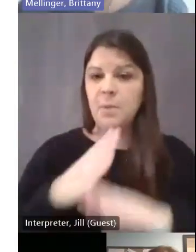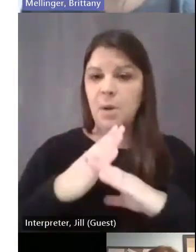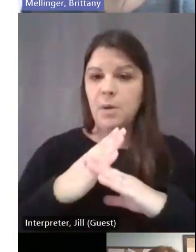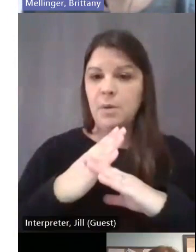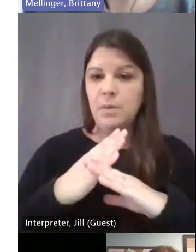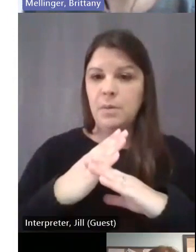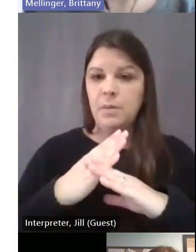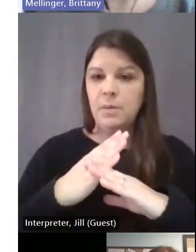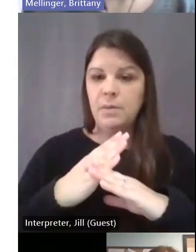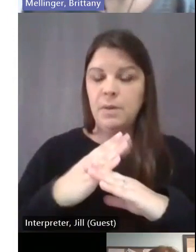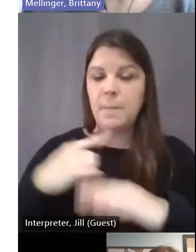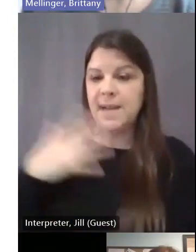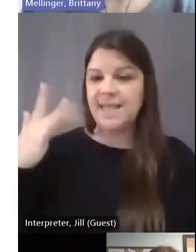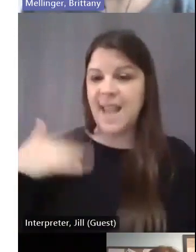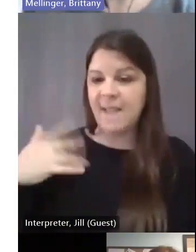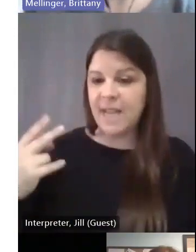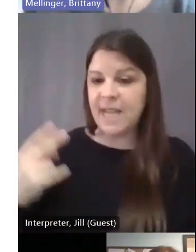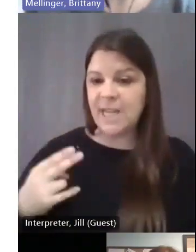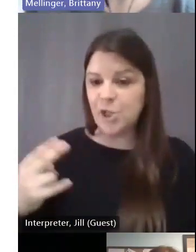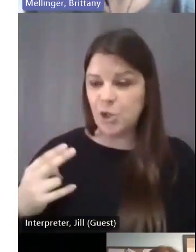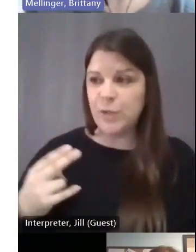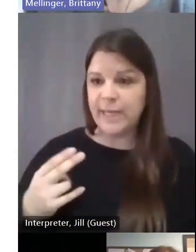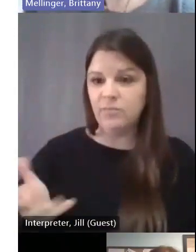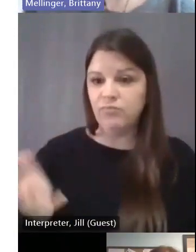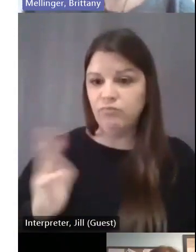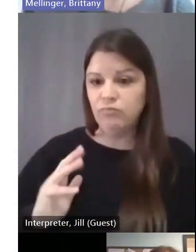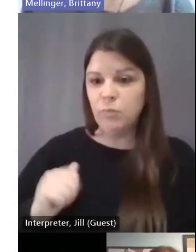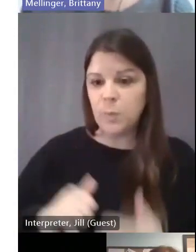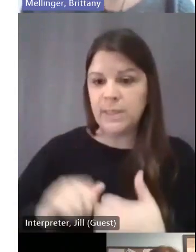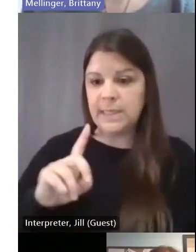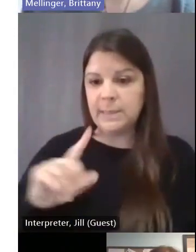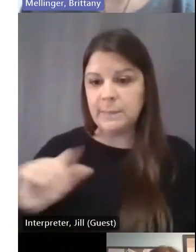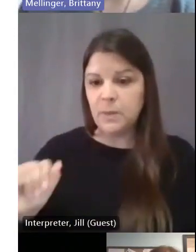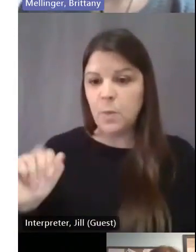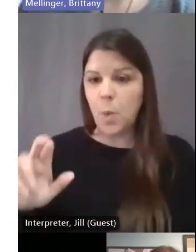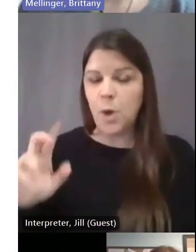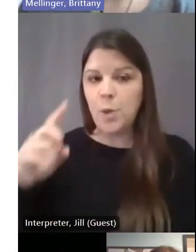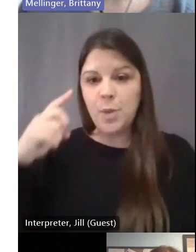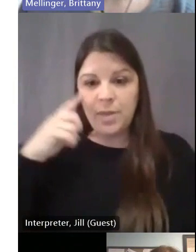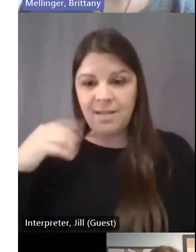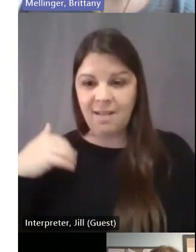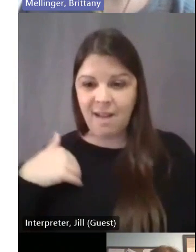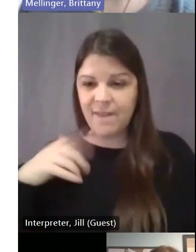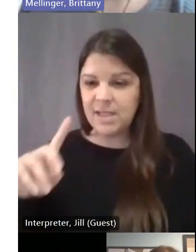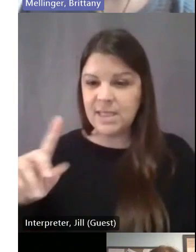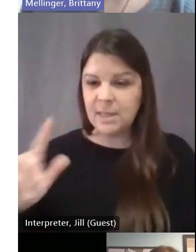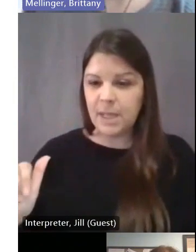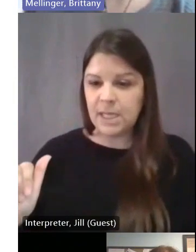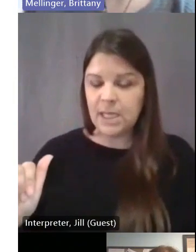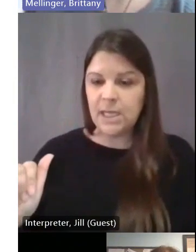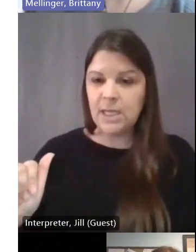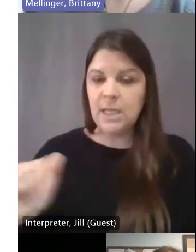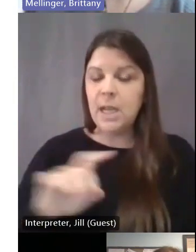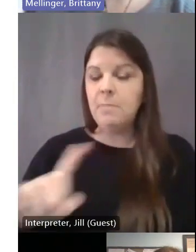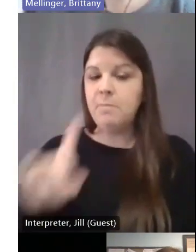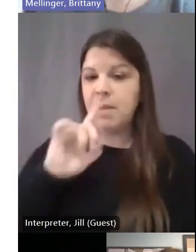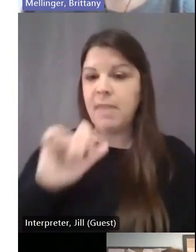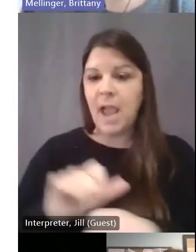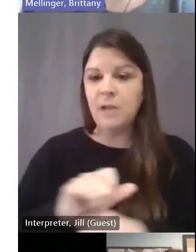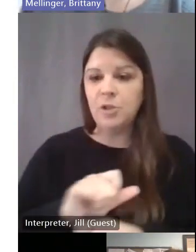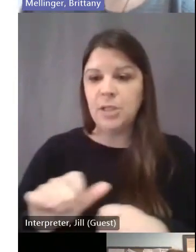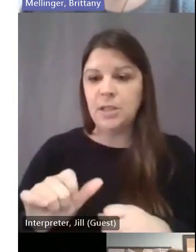based on just having a history of a disability or who are perceived or regarded as having a disability? But the reality